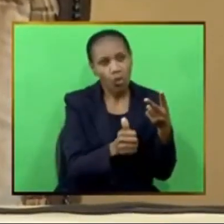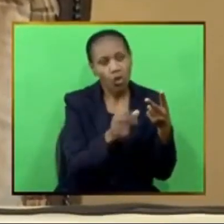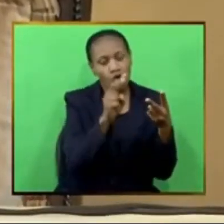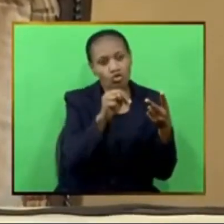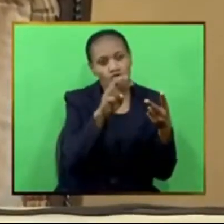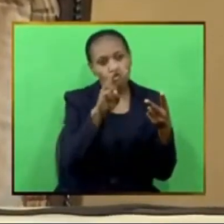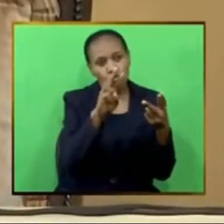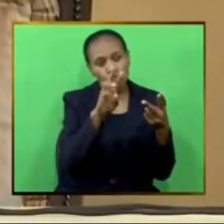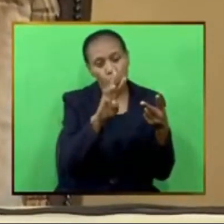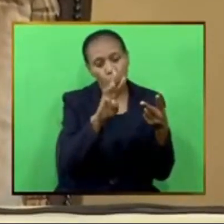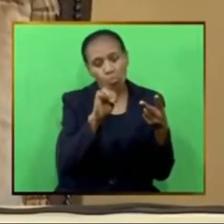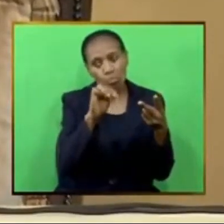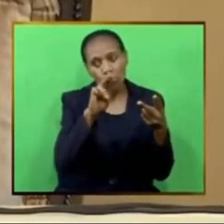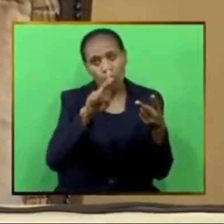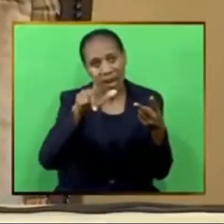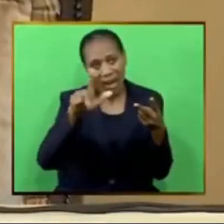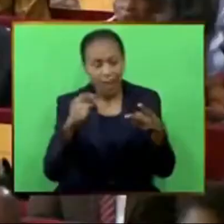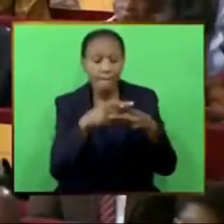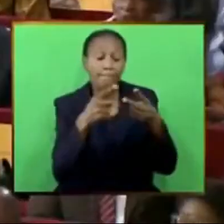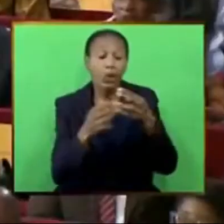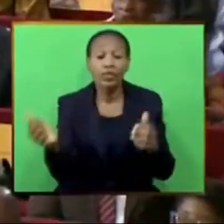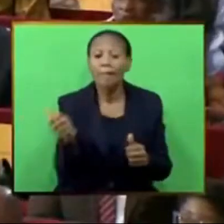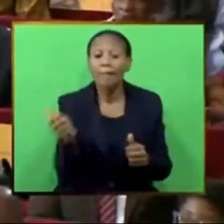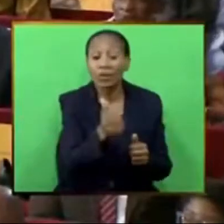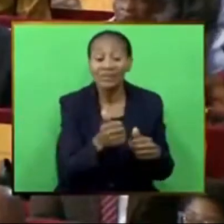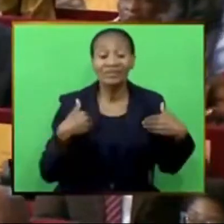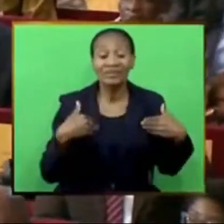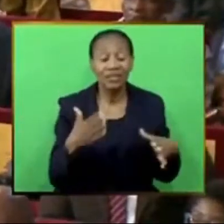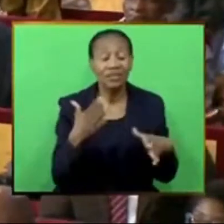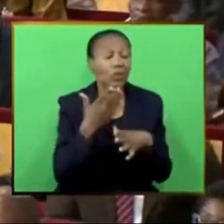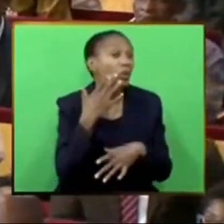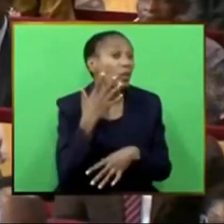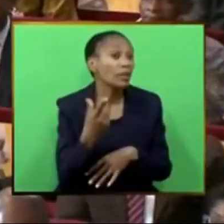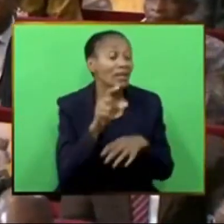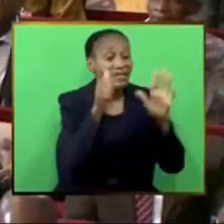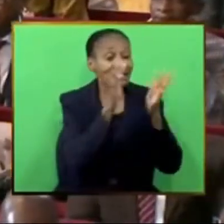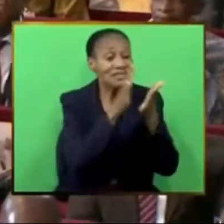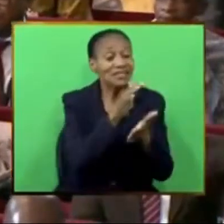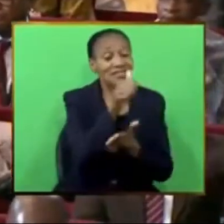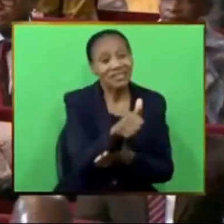Muller, respectively, with effective from the